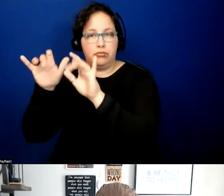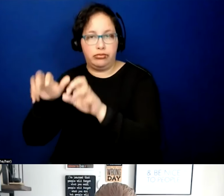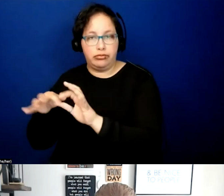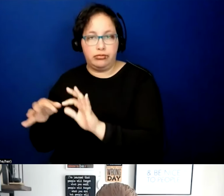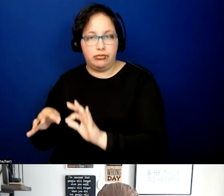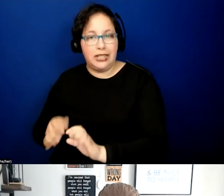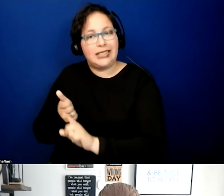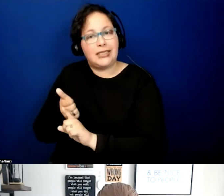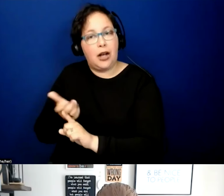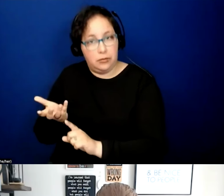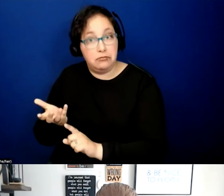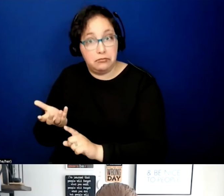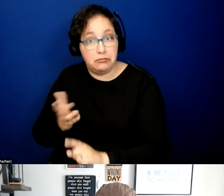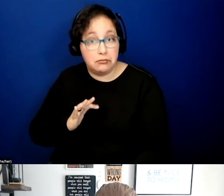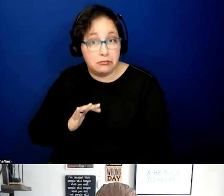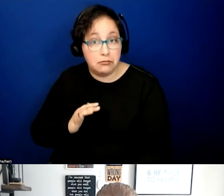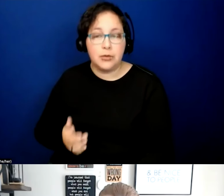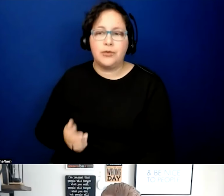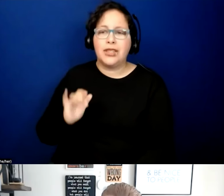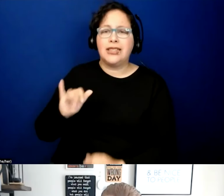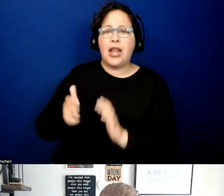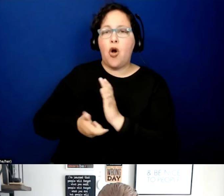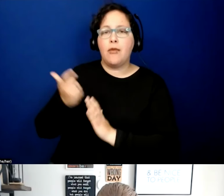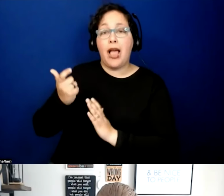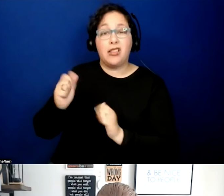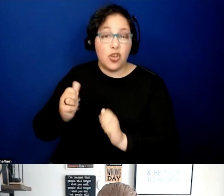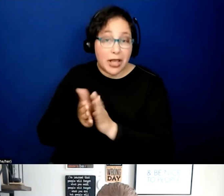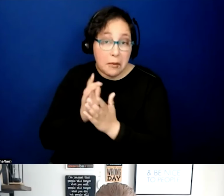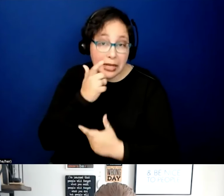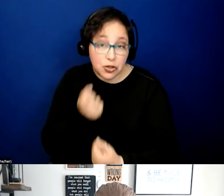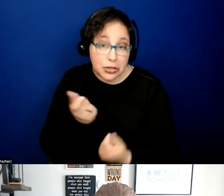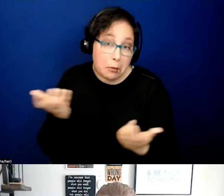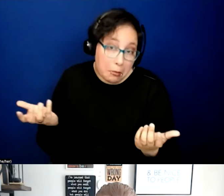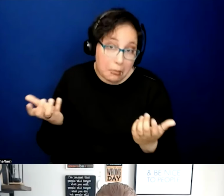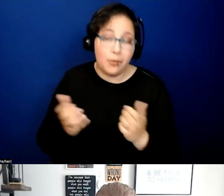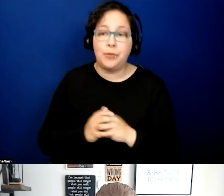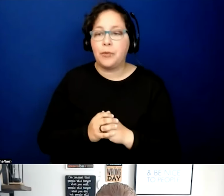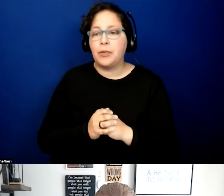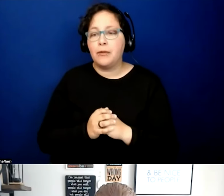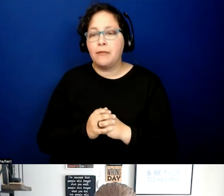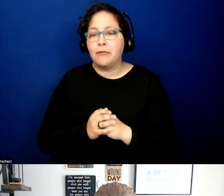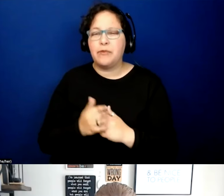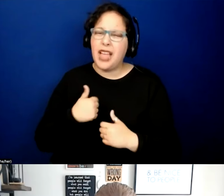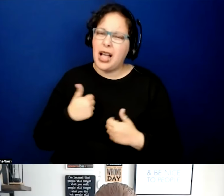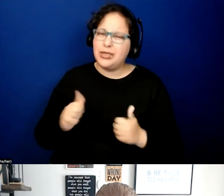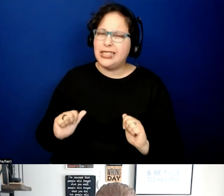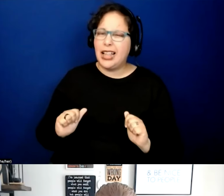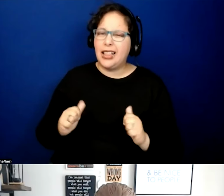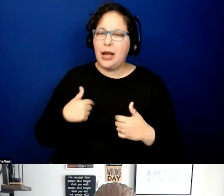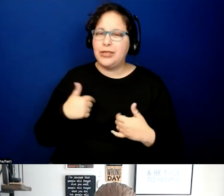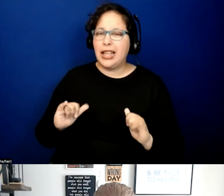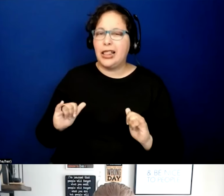that, and that automation I think could be really interesting. I am kind of like in the camp of